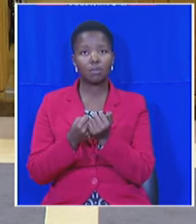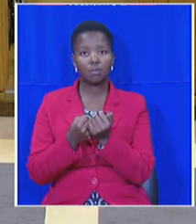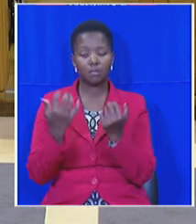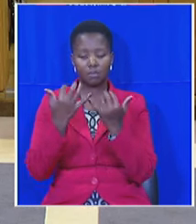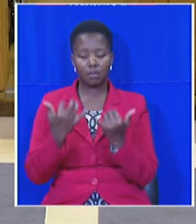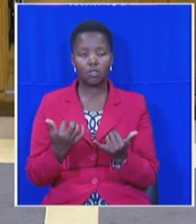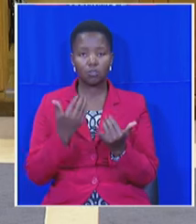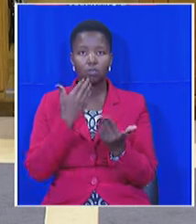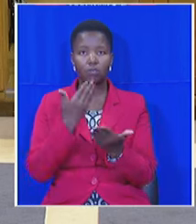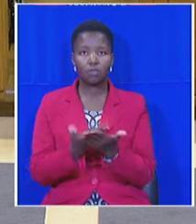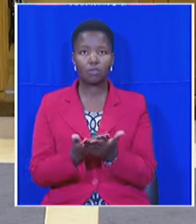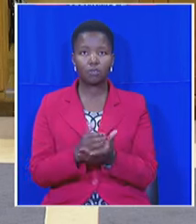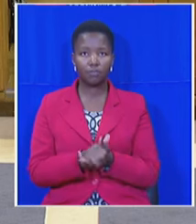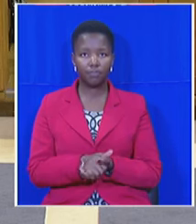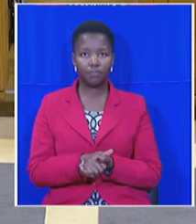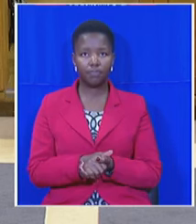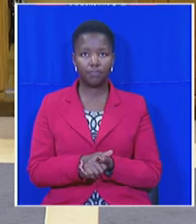department.